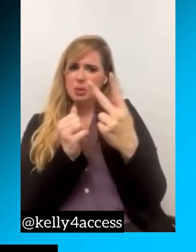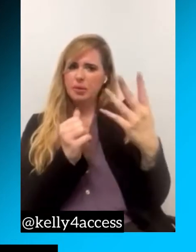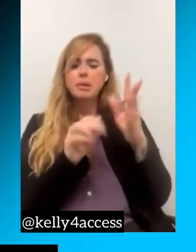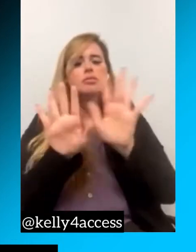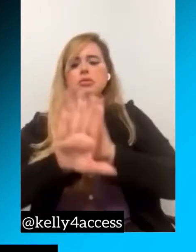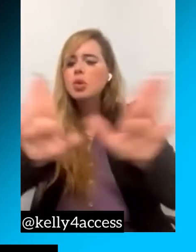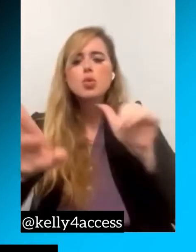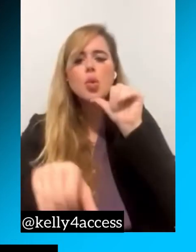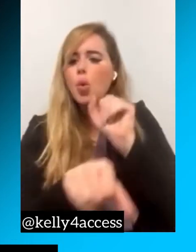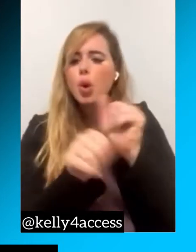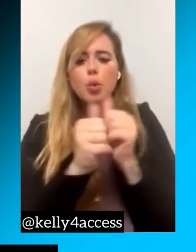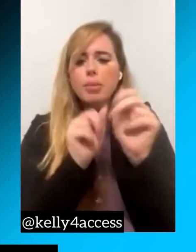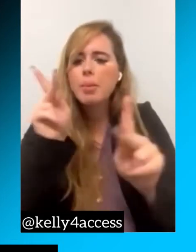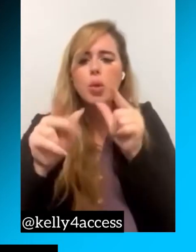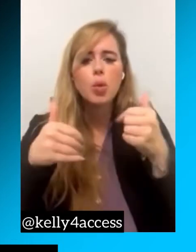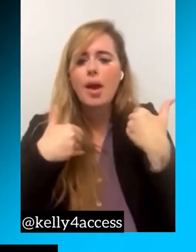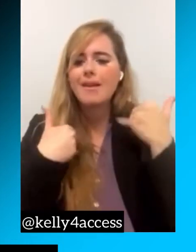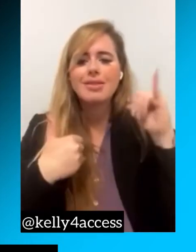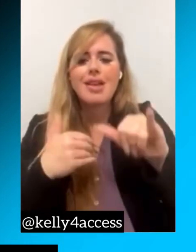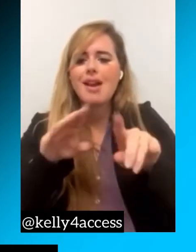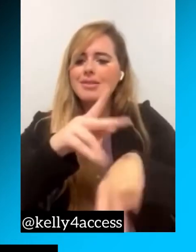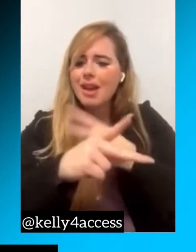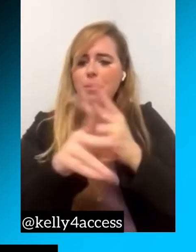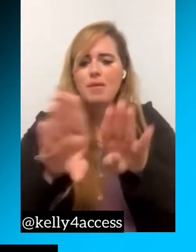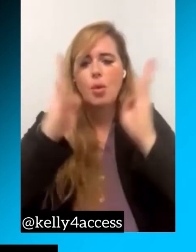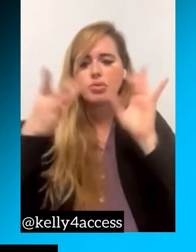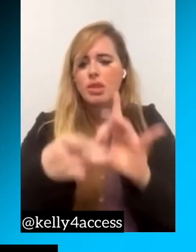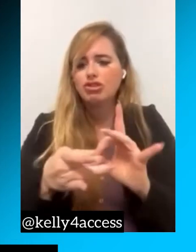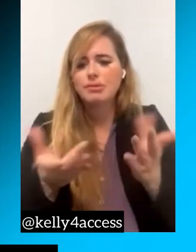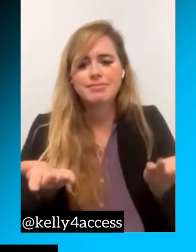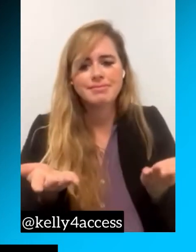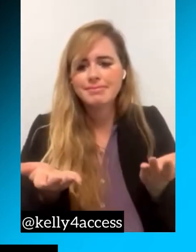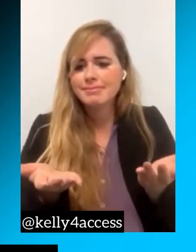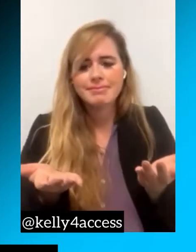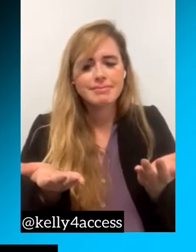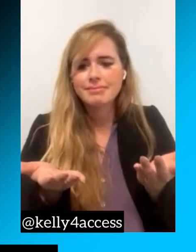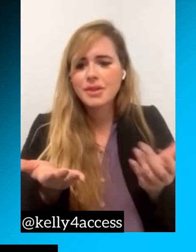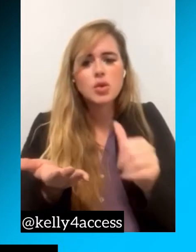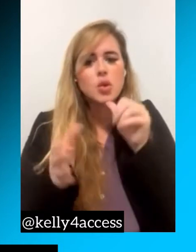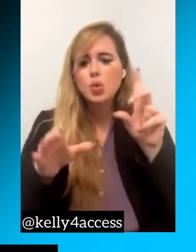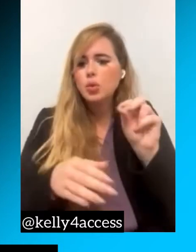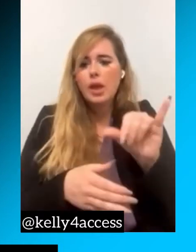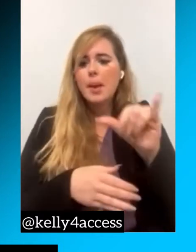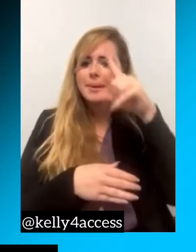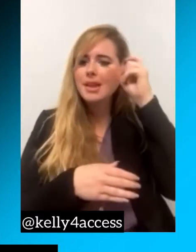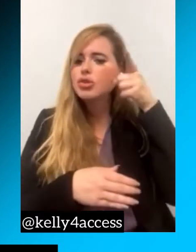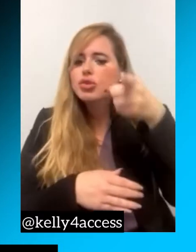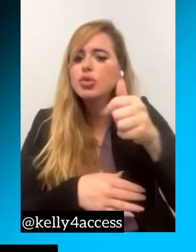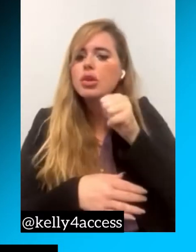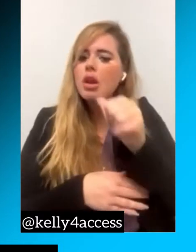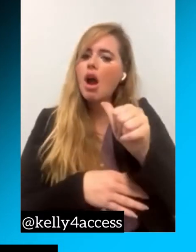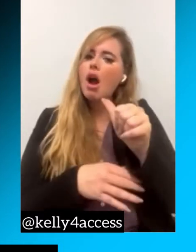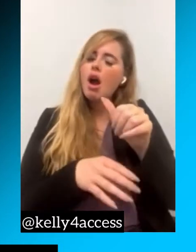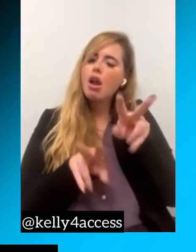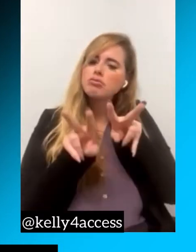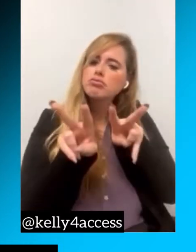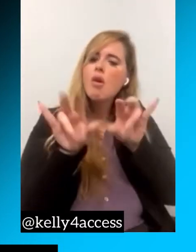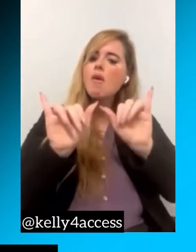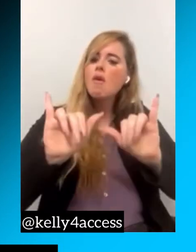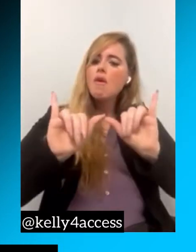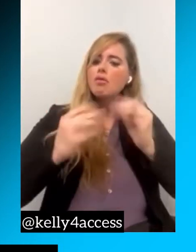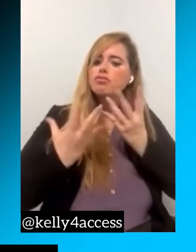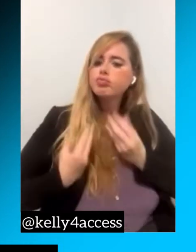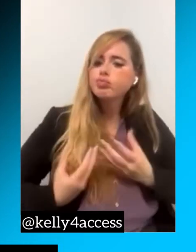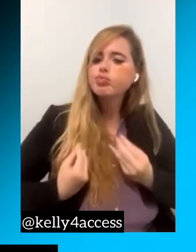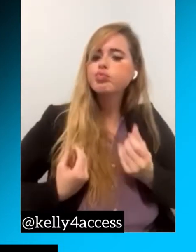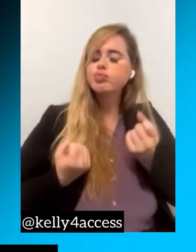them because you are not that, and you are not looking at it from a very human and passionate perspective. You are looking